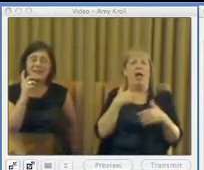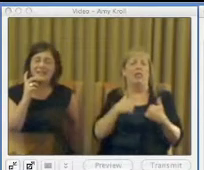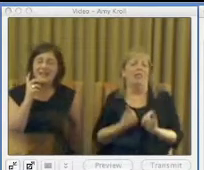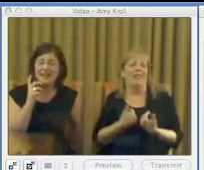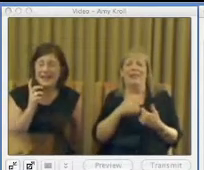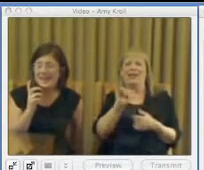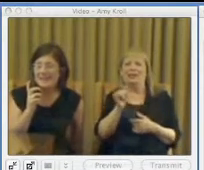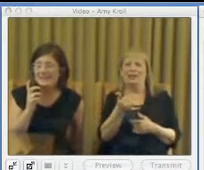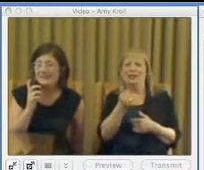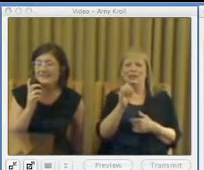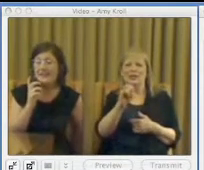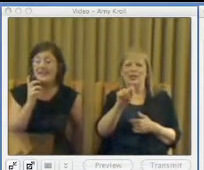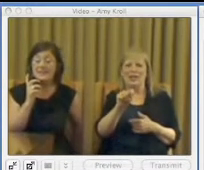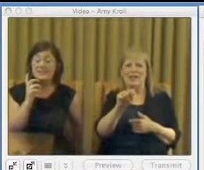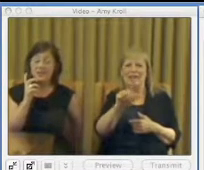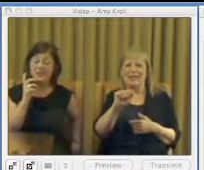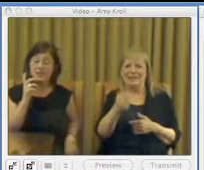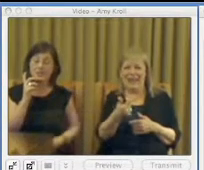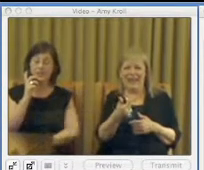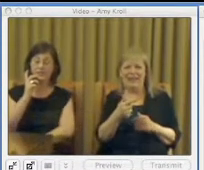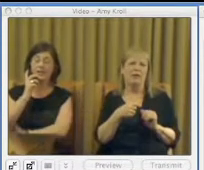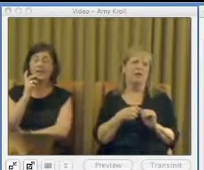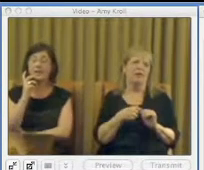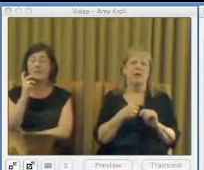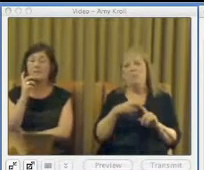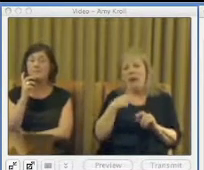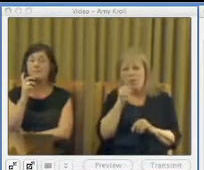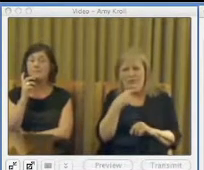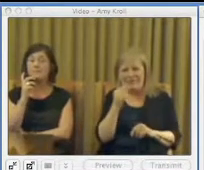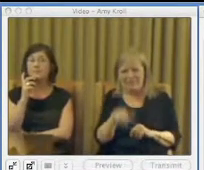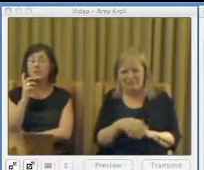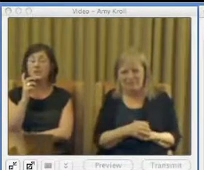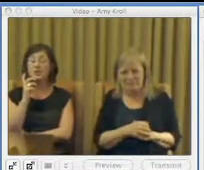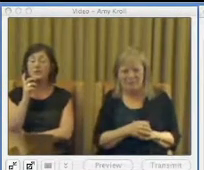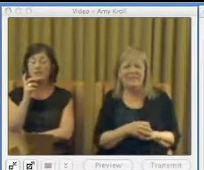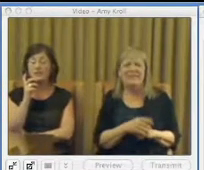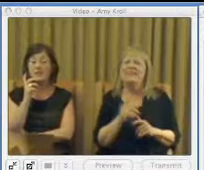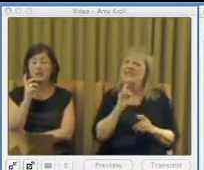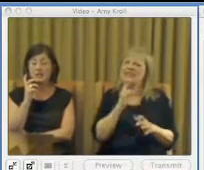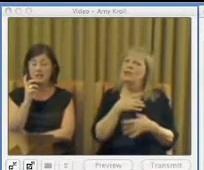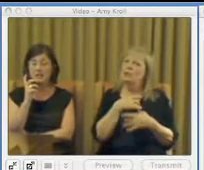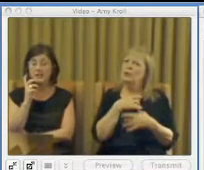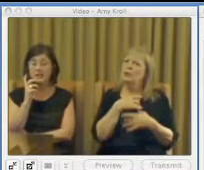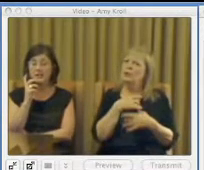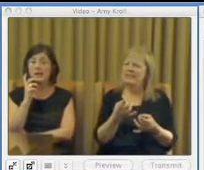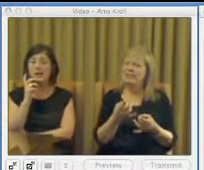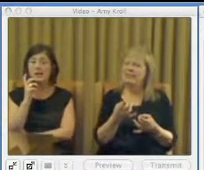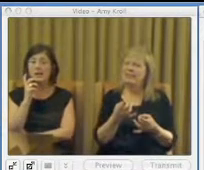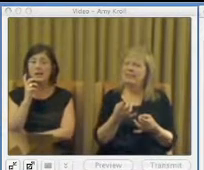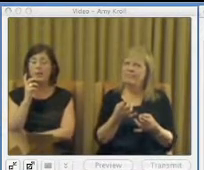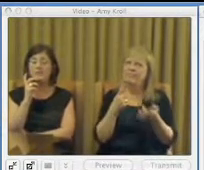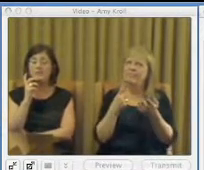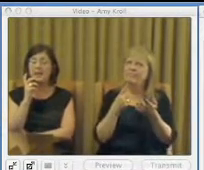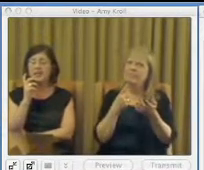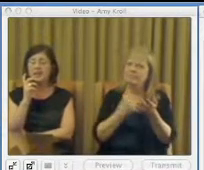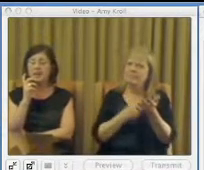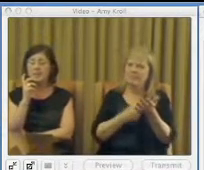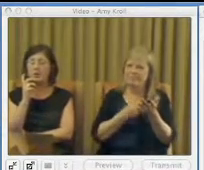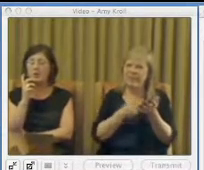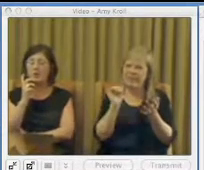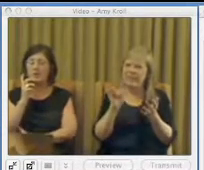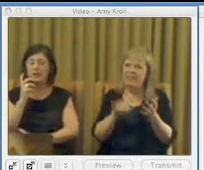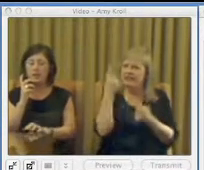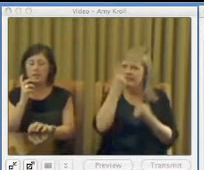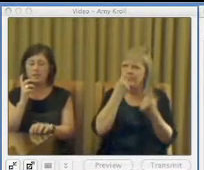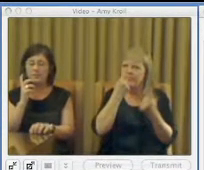won't. But that is a very interesting issue for us to consider.